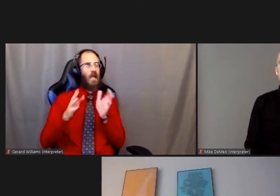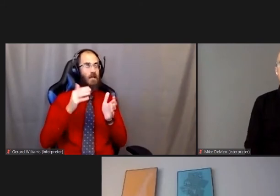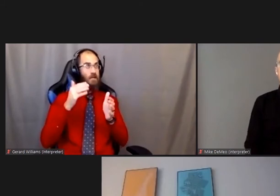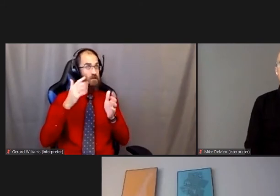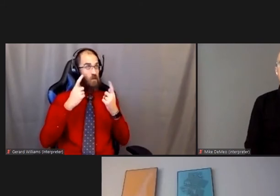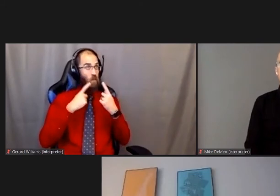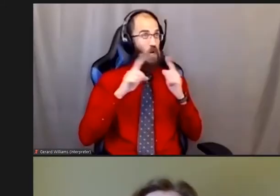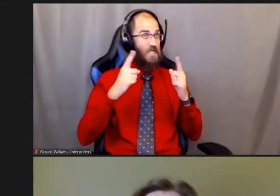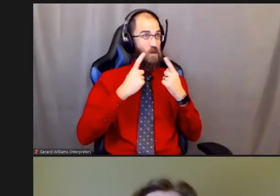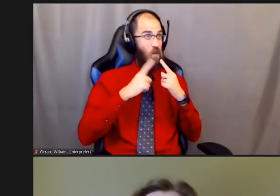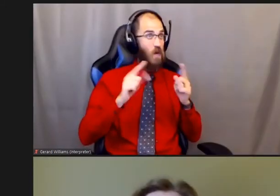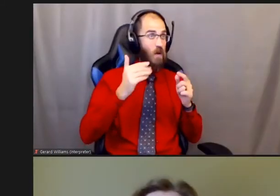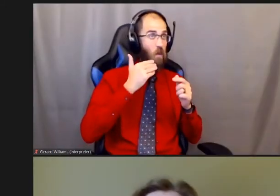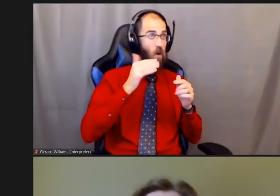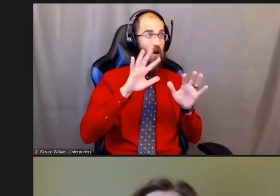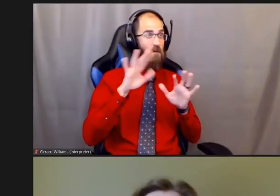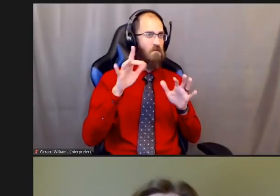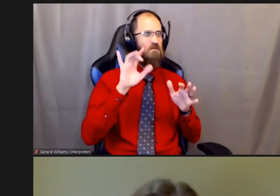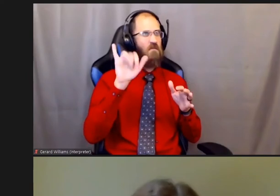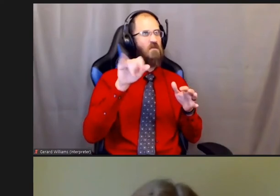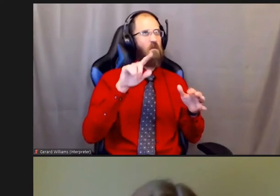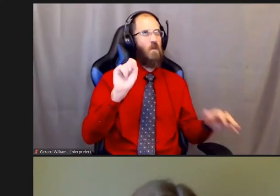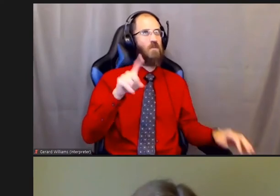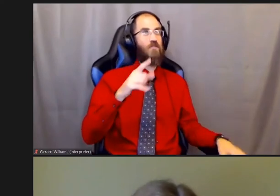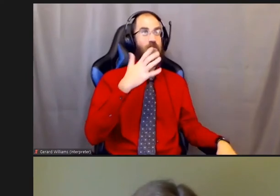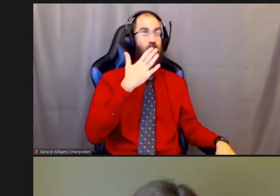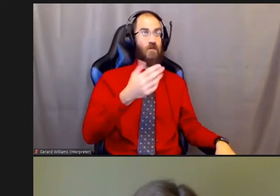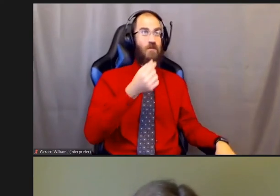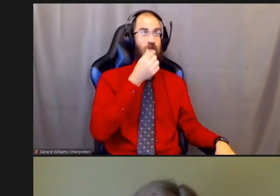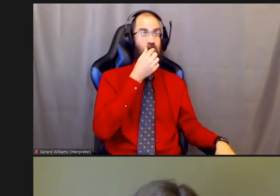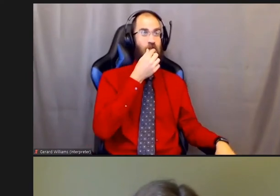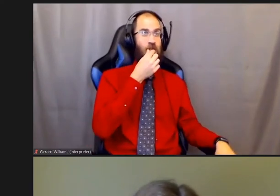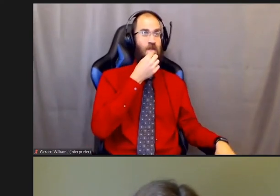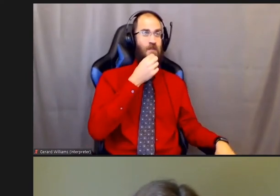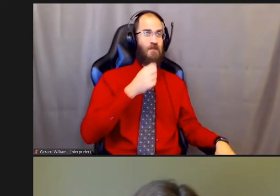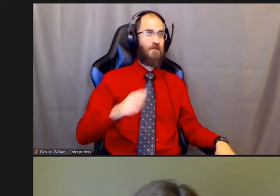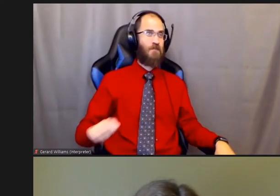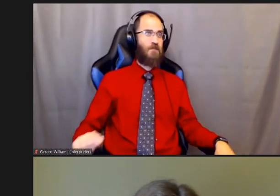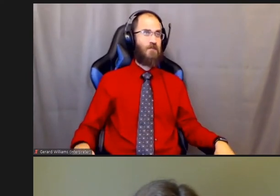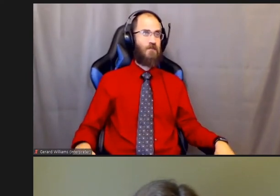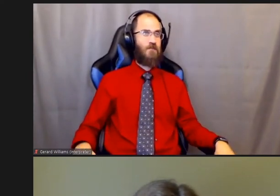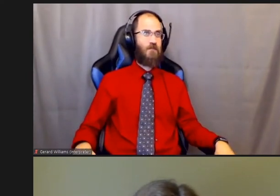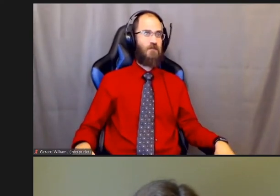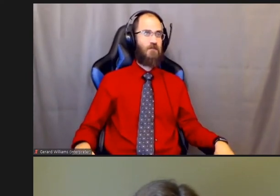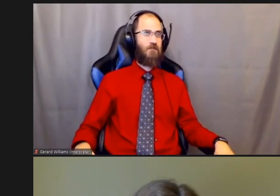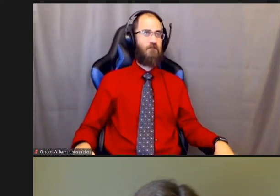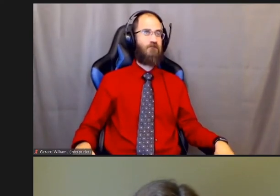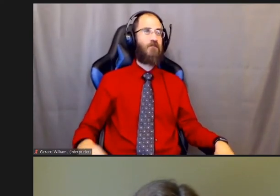Uh,